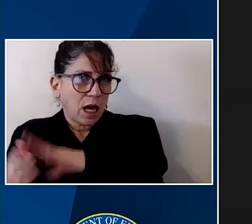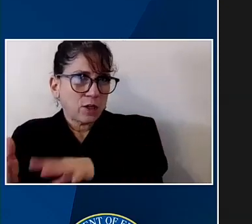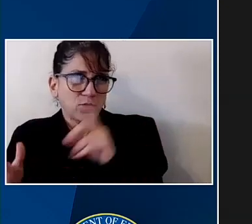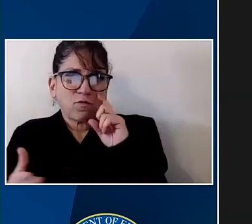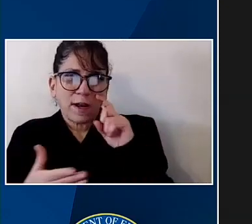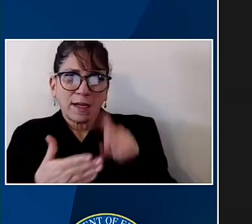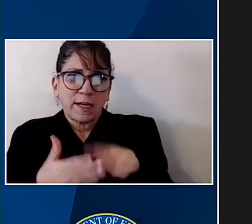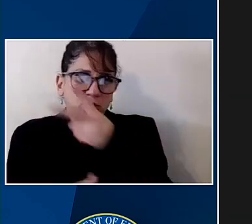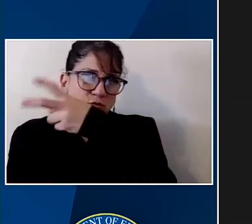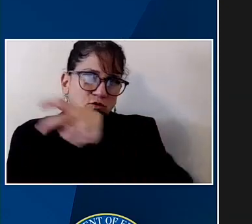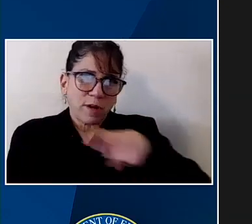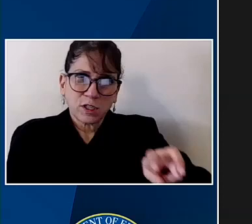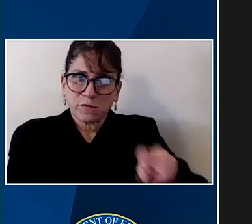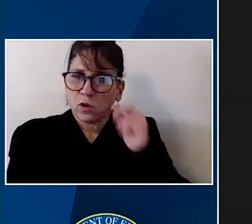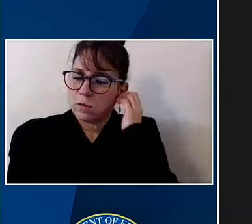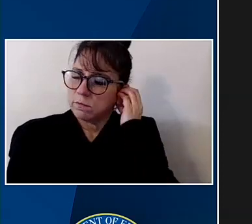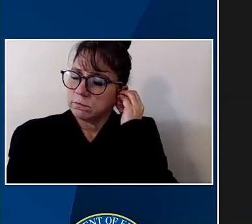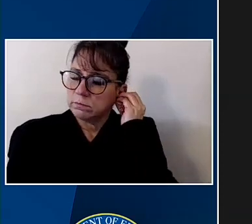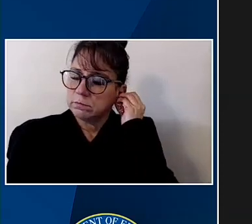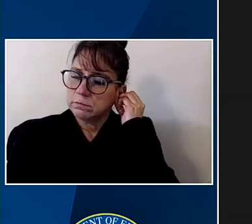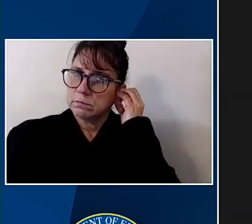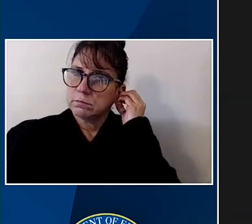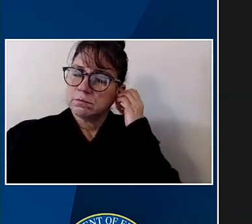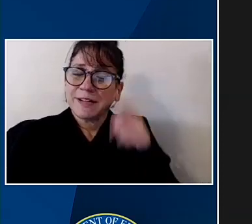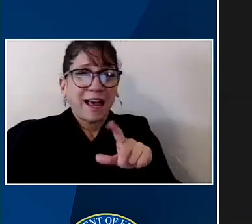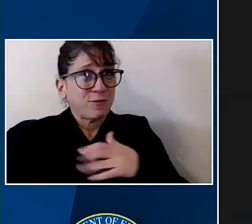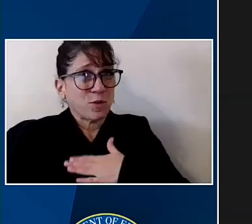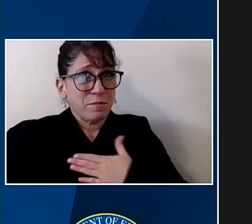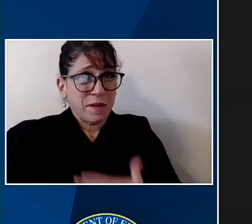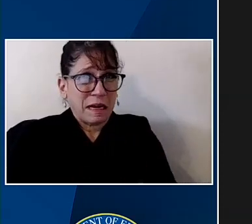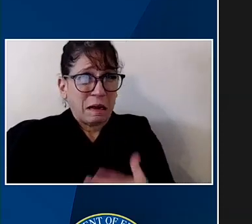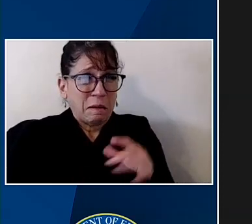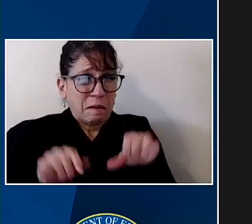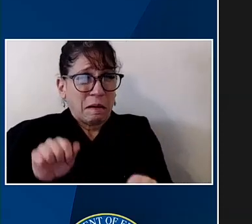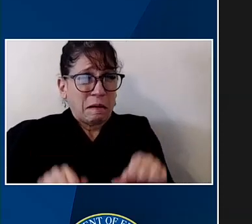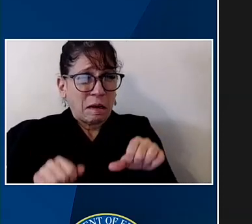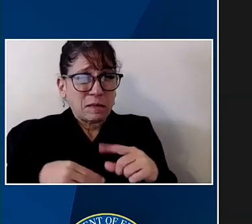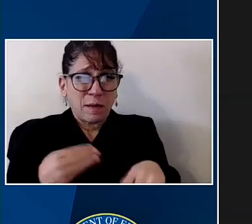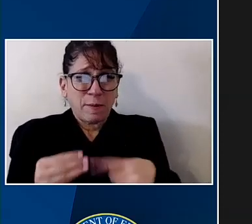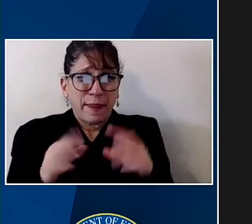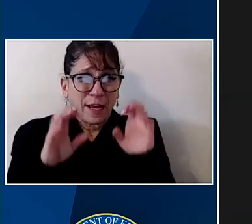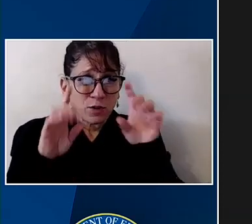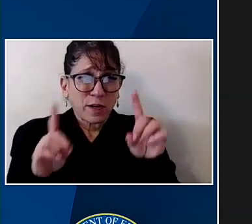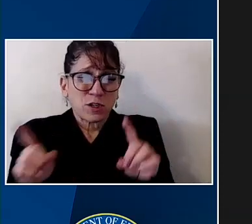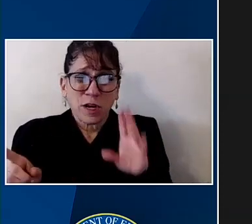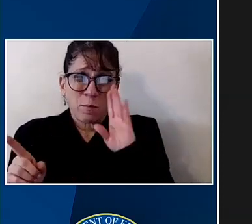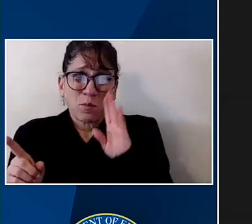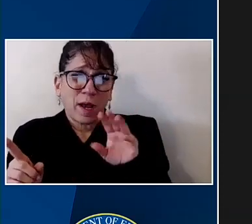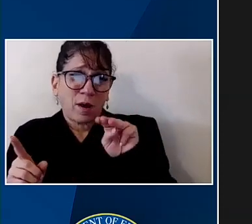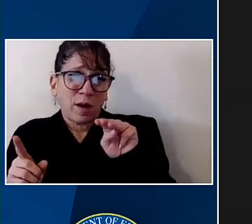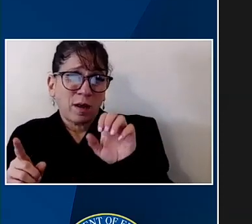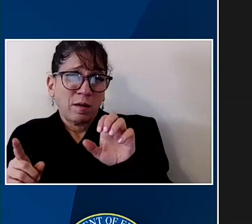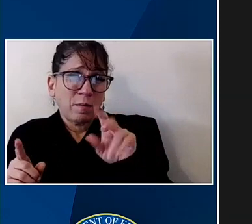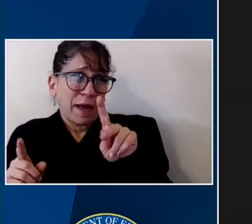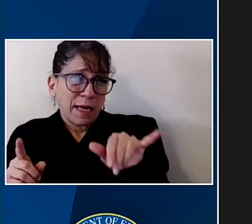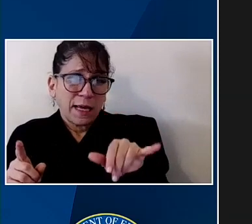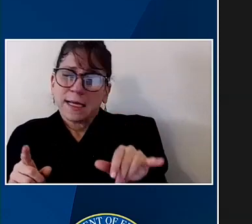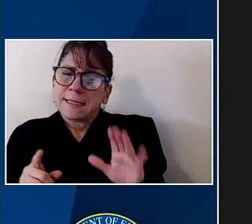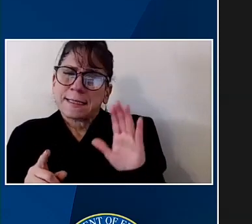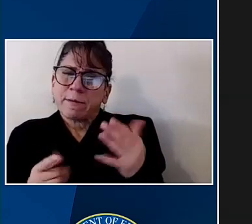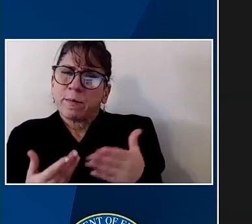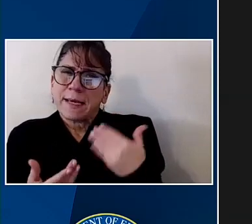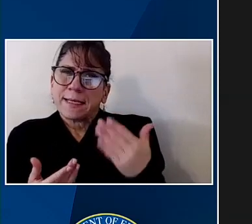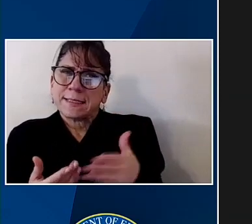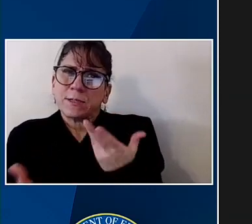for transfer. I must admit, I have my doubts about the education at Brown-Mackey. It seemed to be too easy to